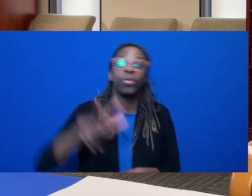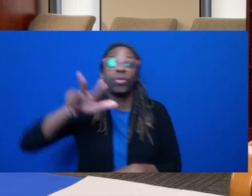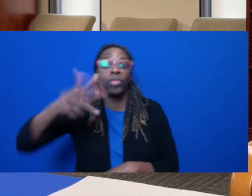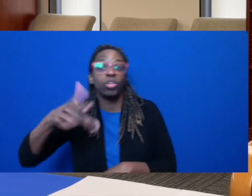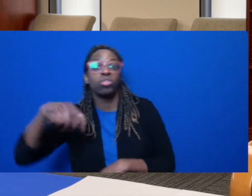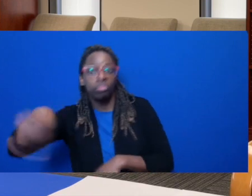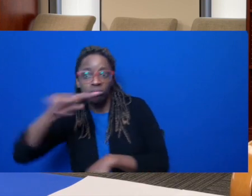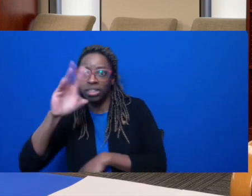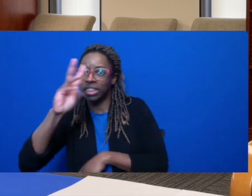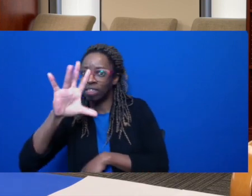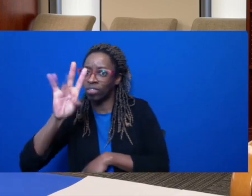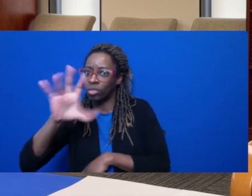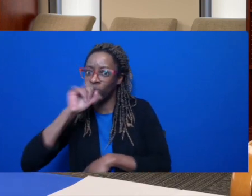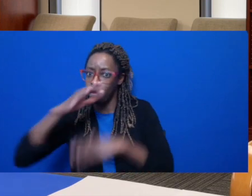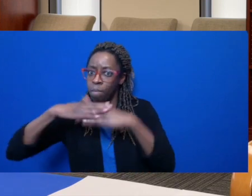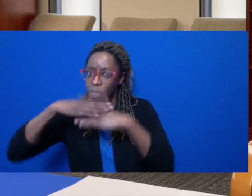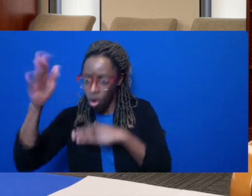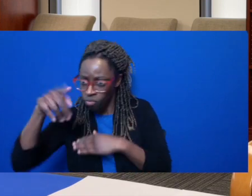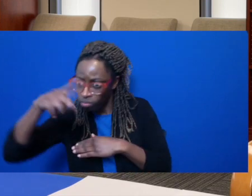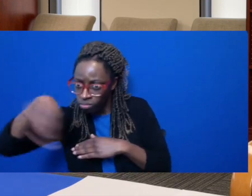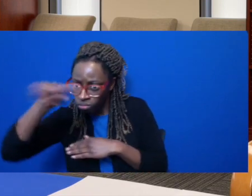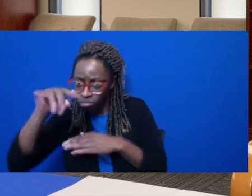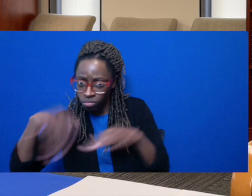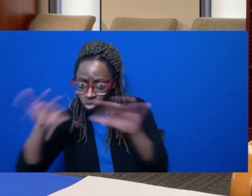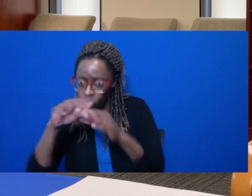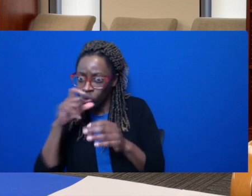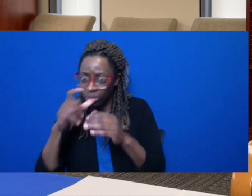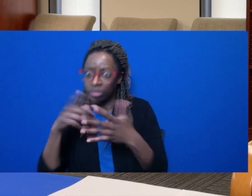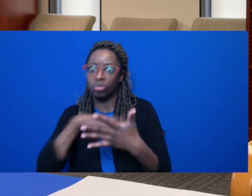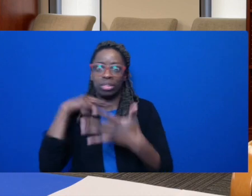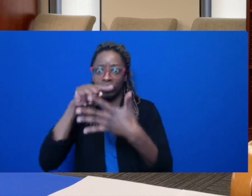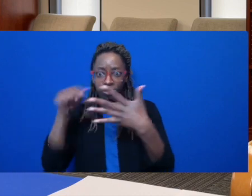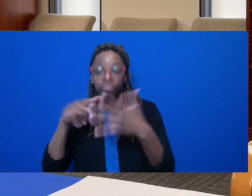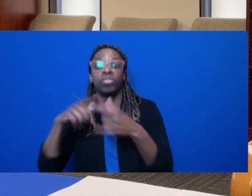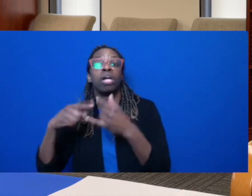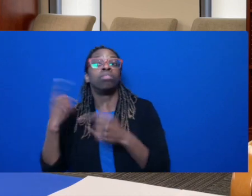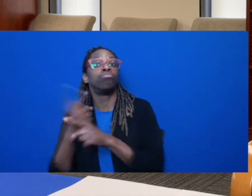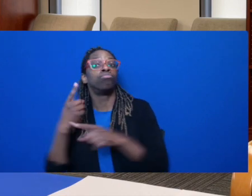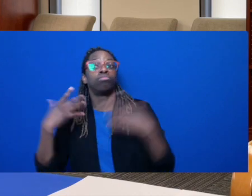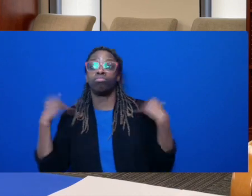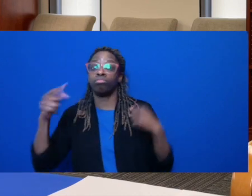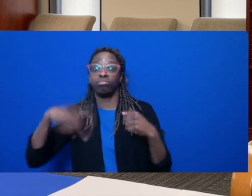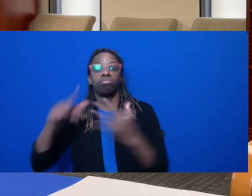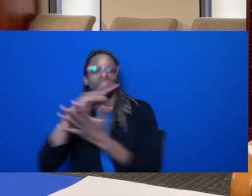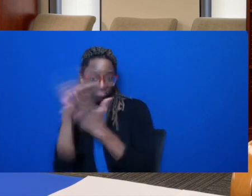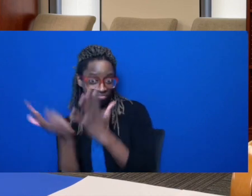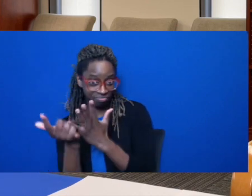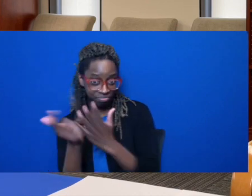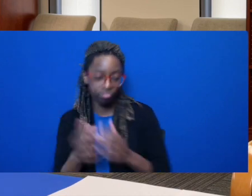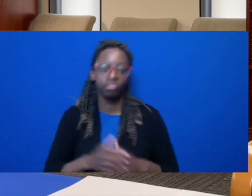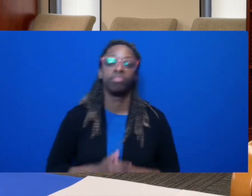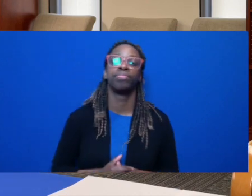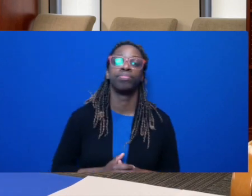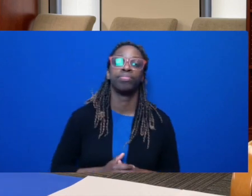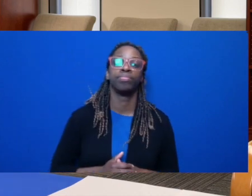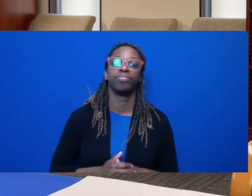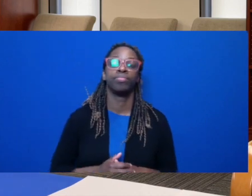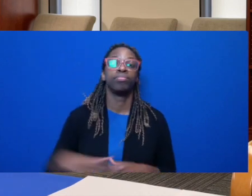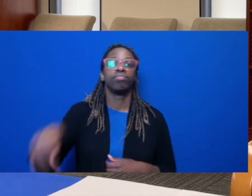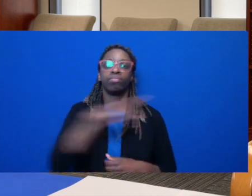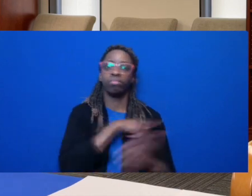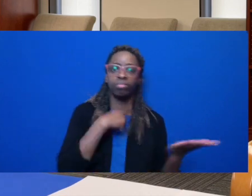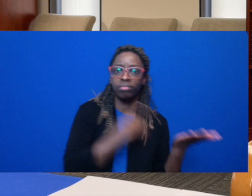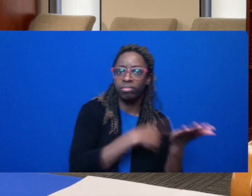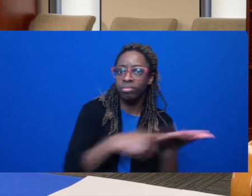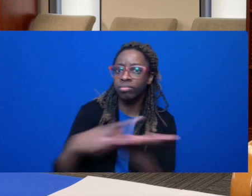One thing I've just been asking people, the Department of Health, have been asking people is to have a little bit of patience and flexibility with us. I think the one